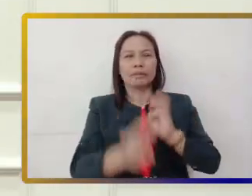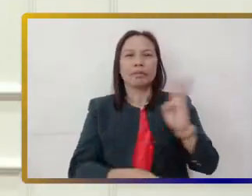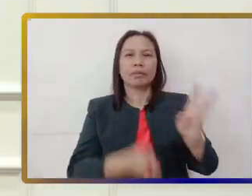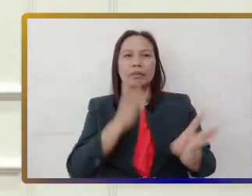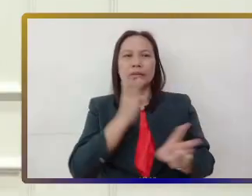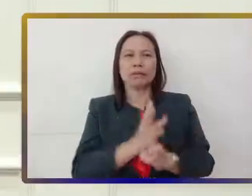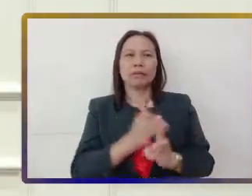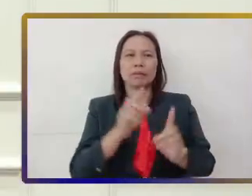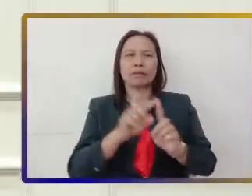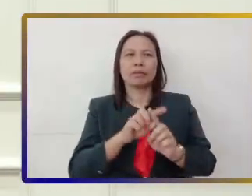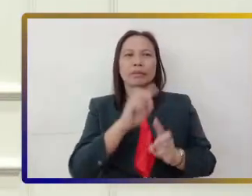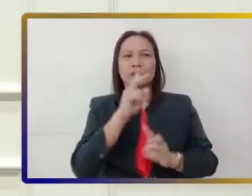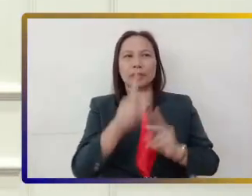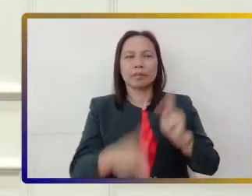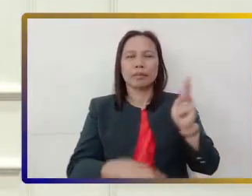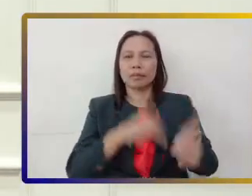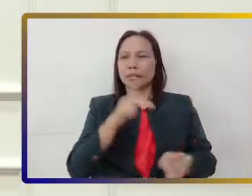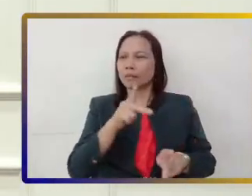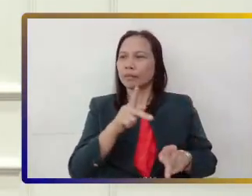kungli